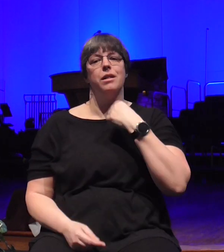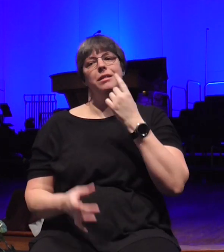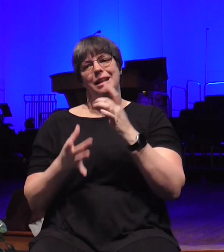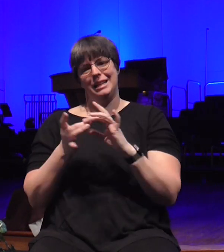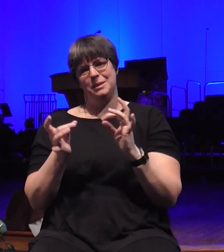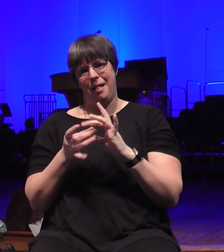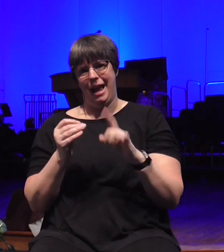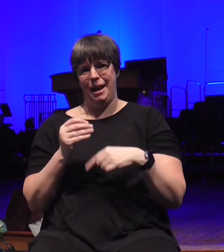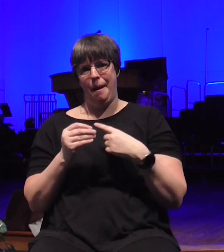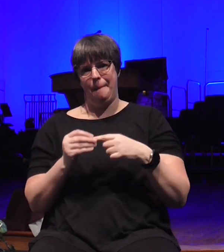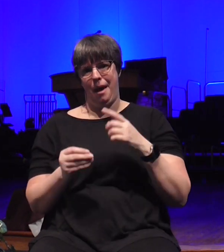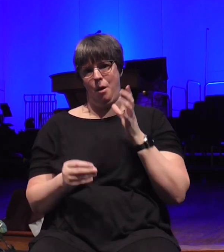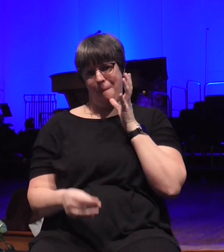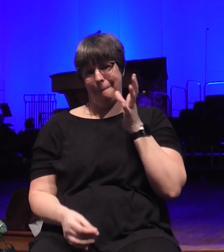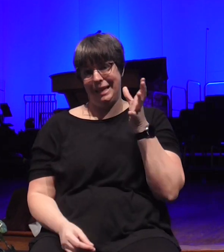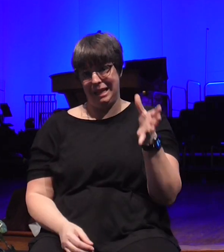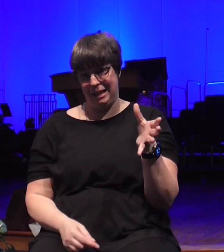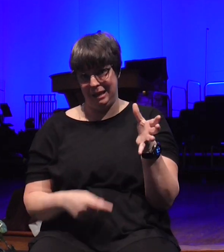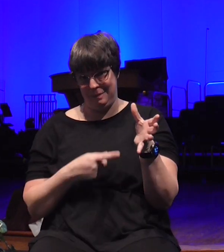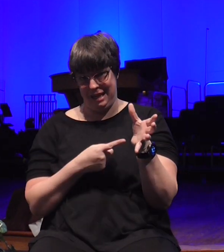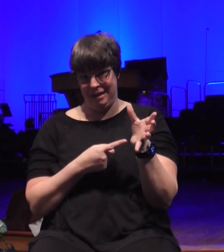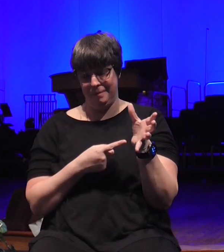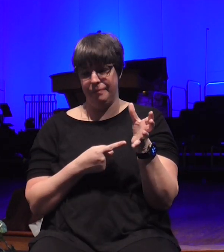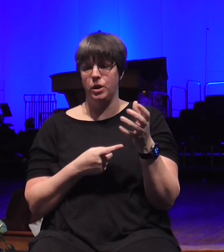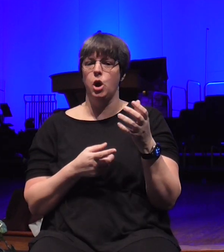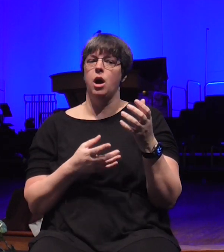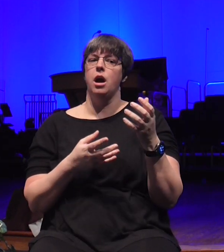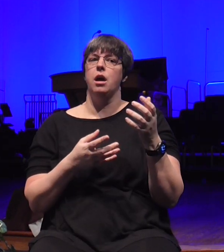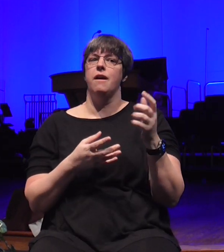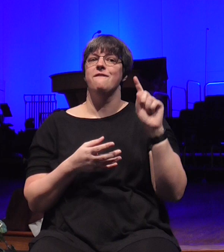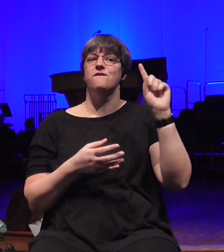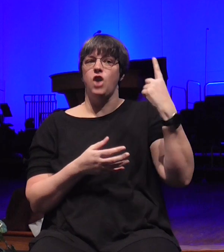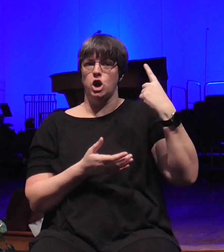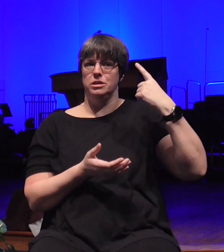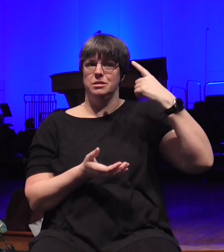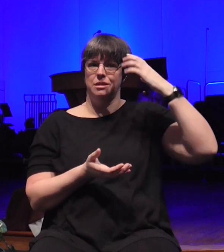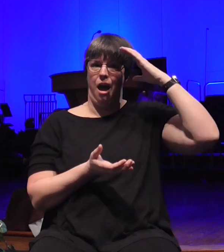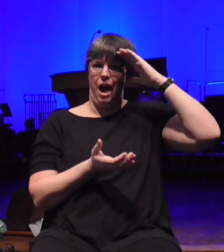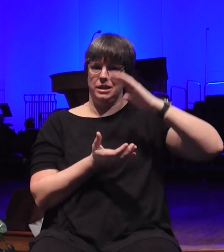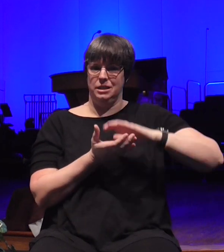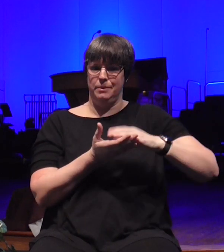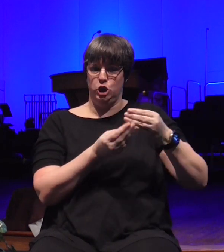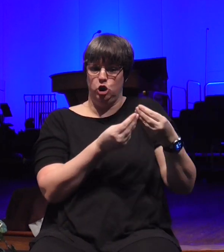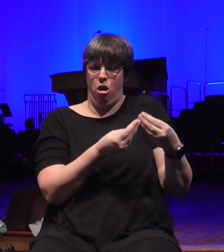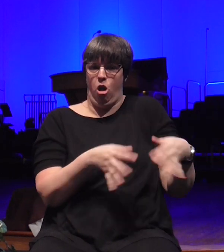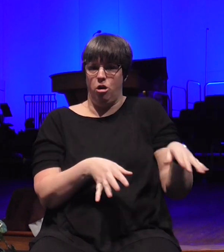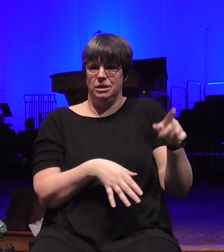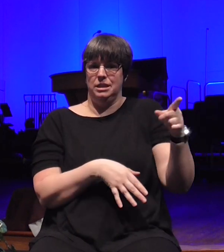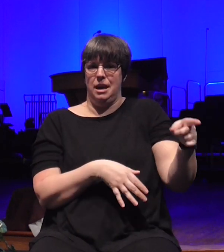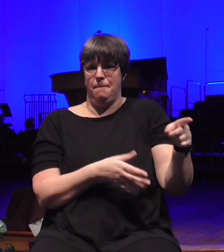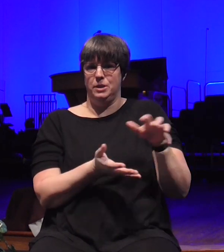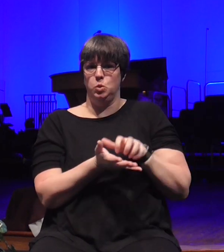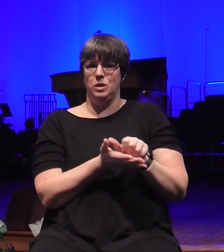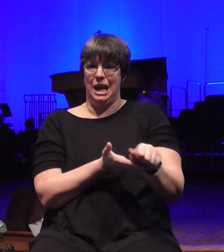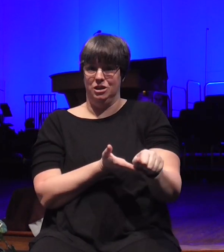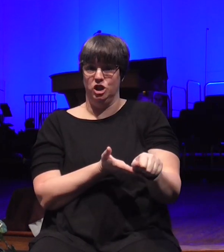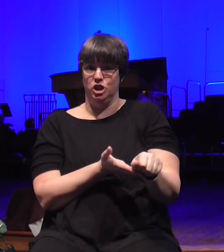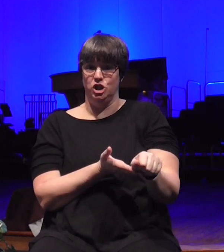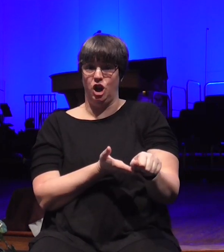her and how she lost her husband, her first husband, to leukemia when